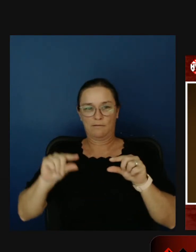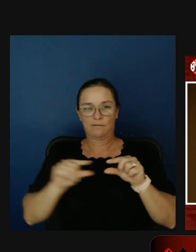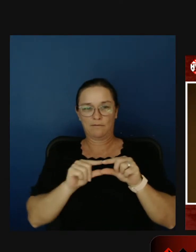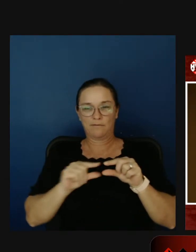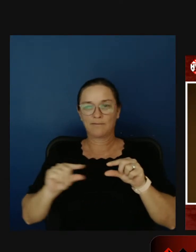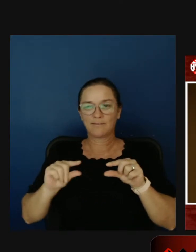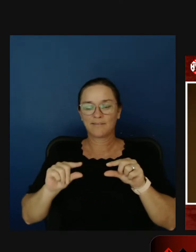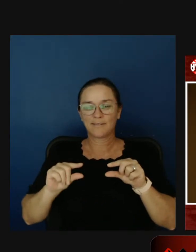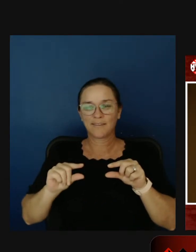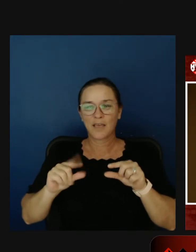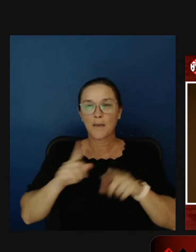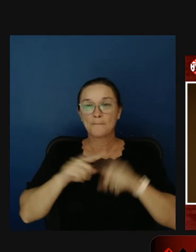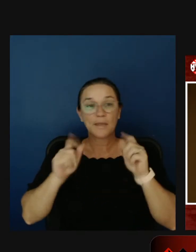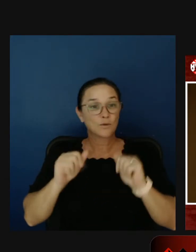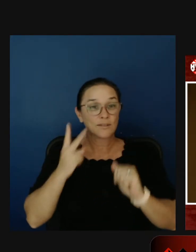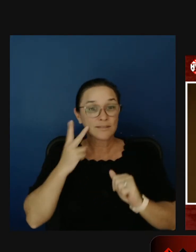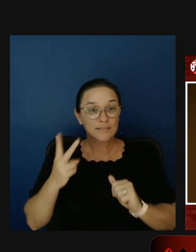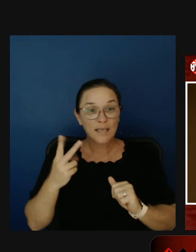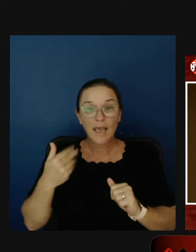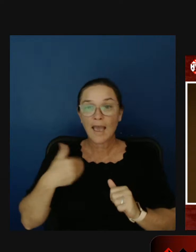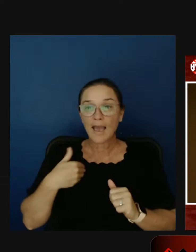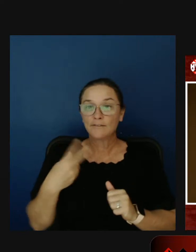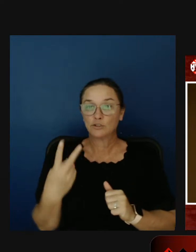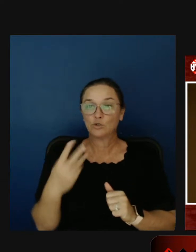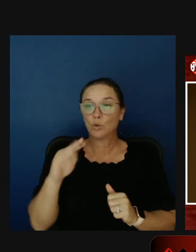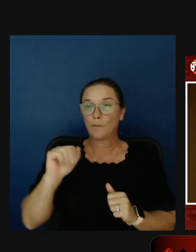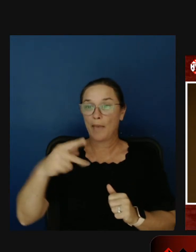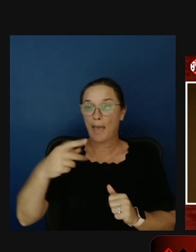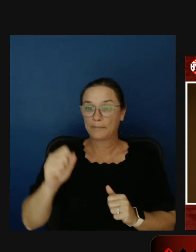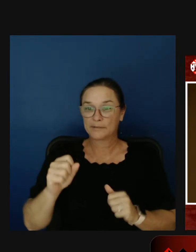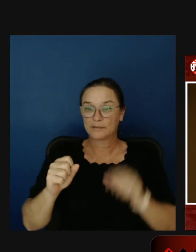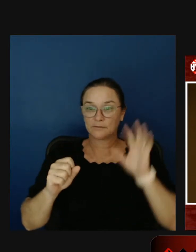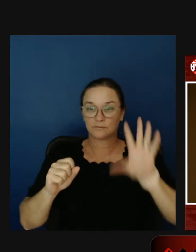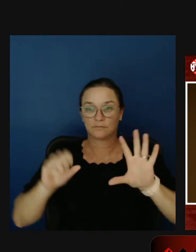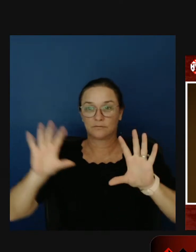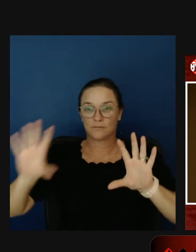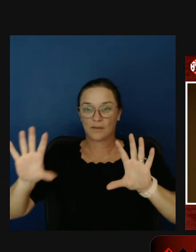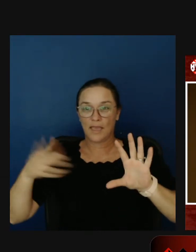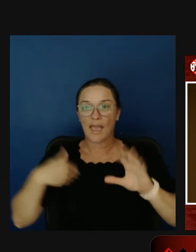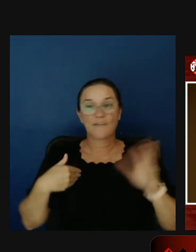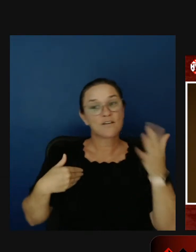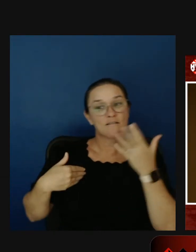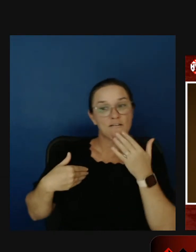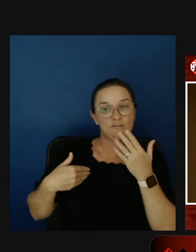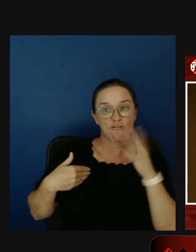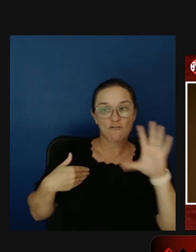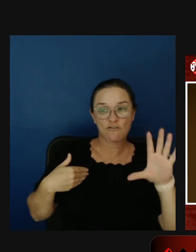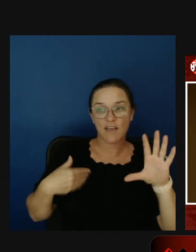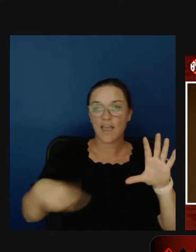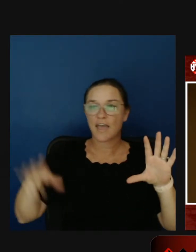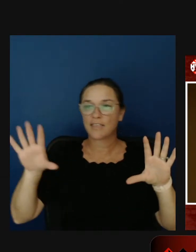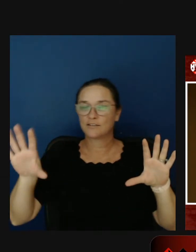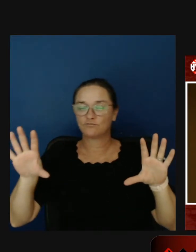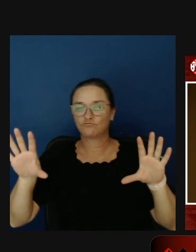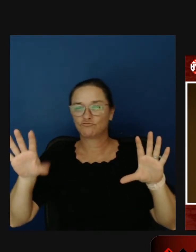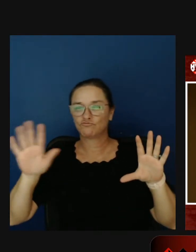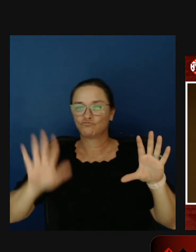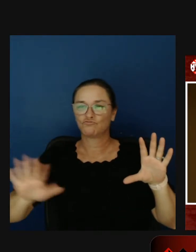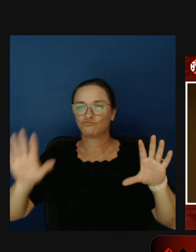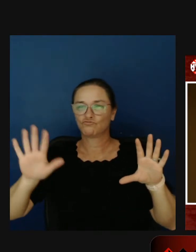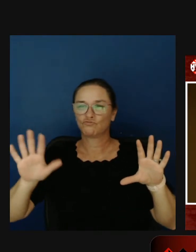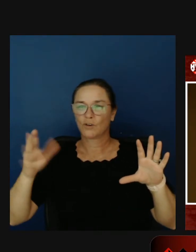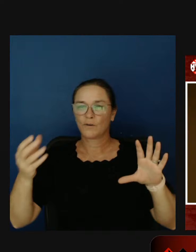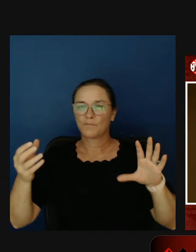So, but as you can see, I've got two maps of Illinois here. I've got this colorful one here and this slightly muted but